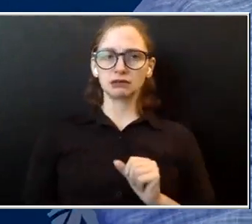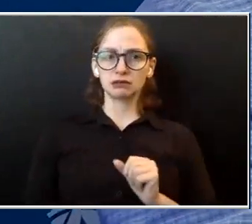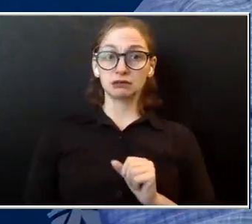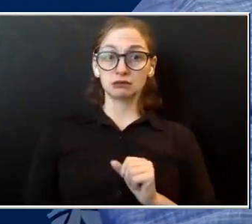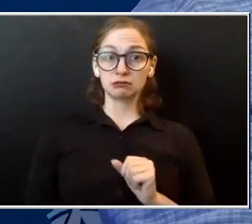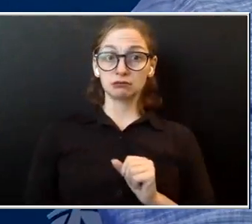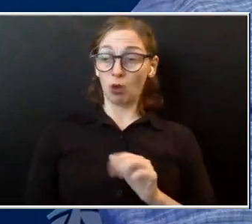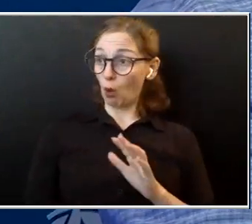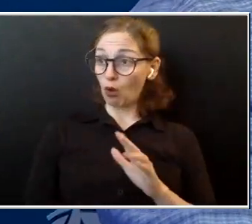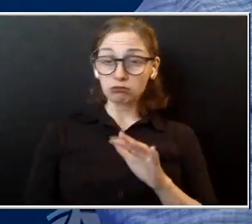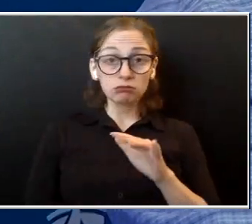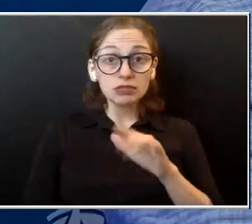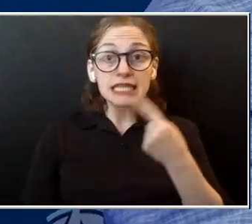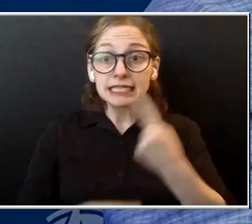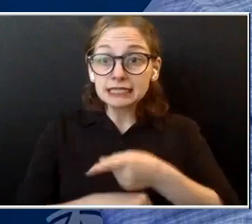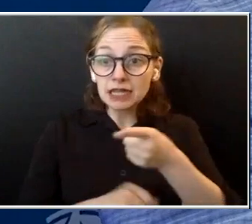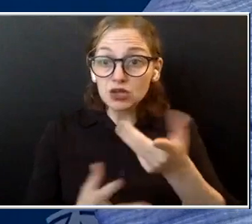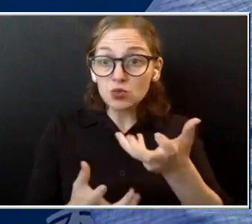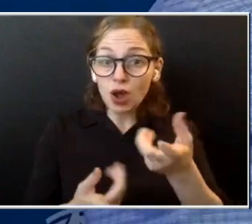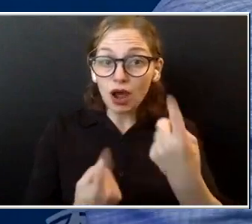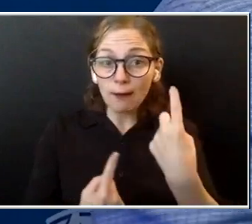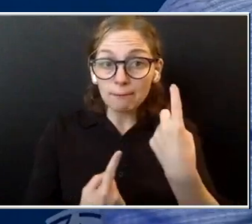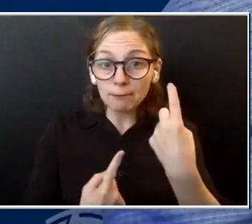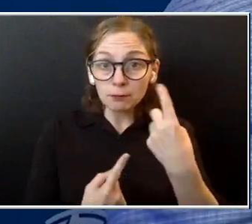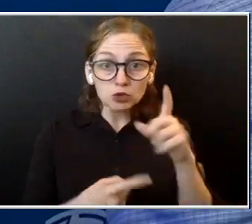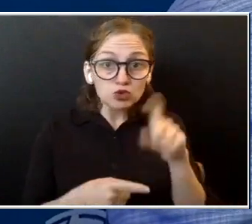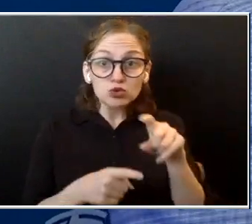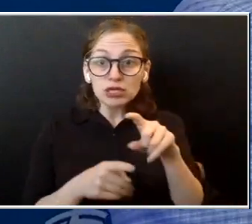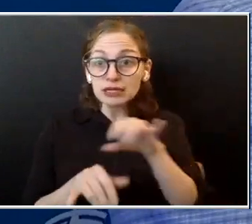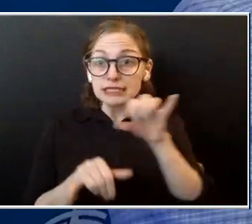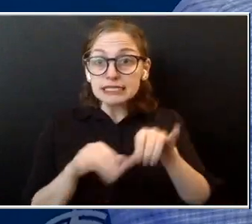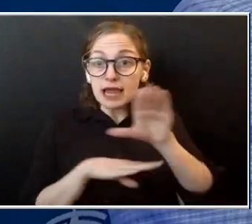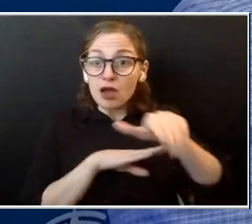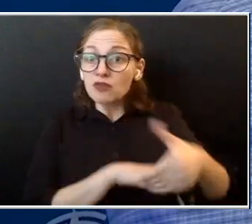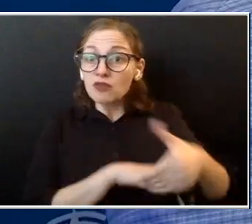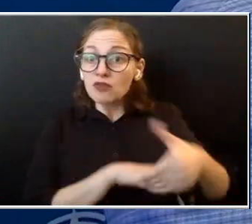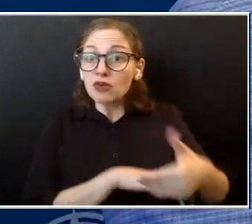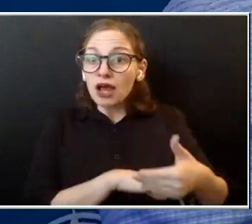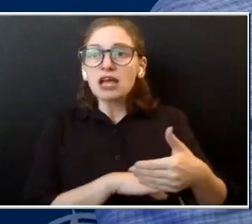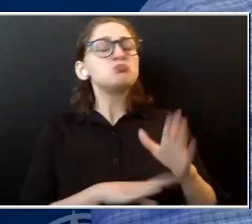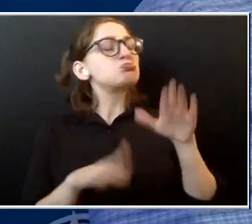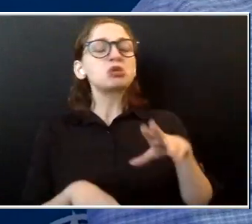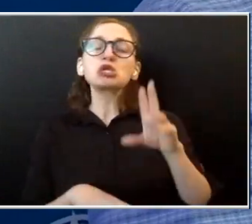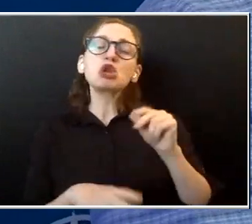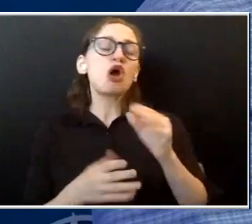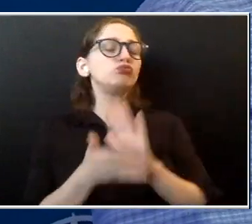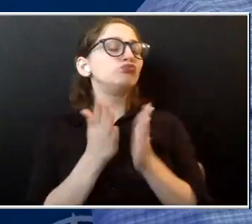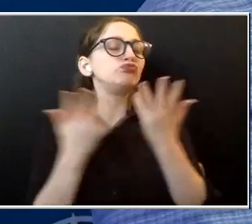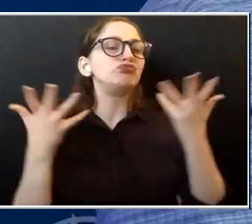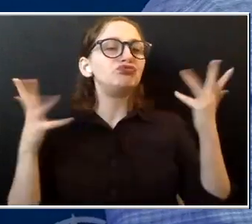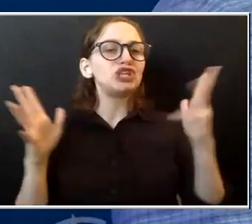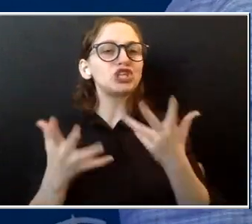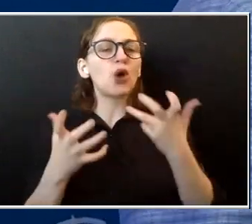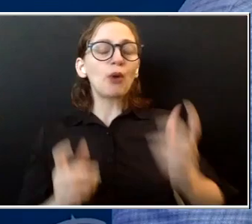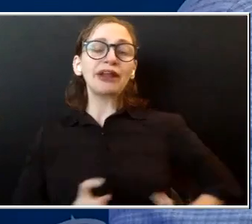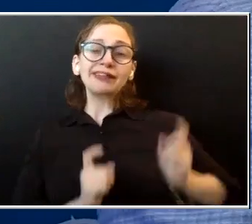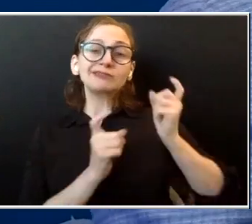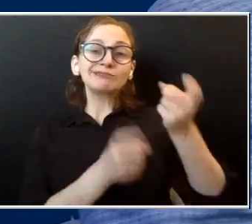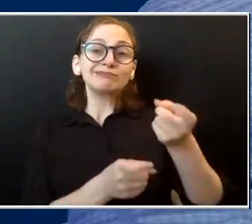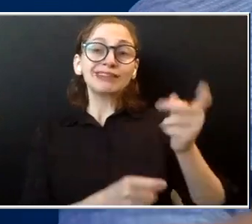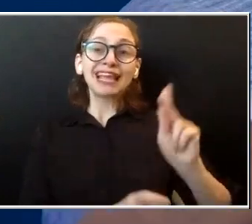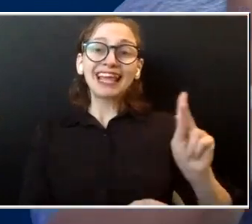you're gonna come? Do you need to spend the night? She goes, nope, been there, done that. Just want to give you my kidney that day.